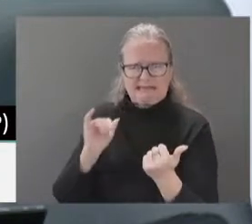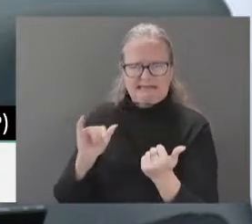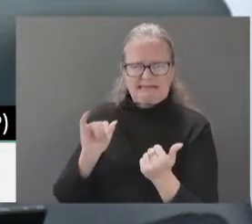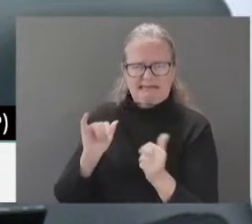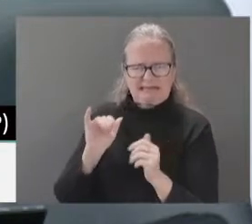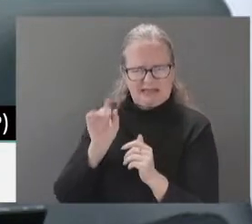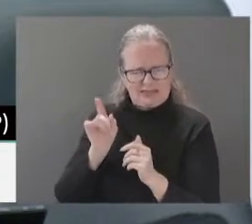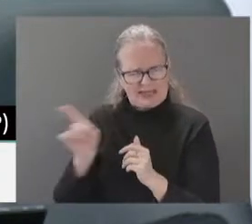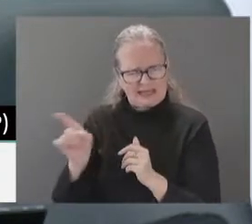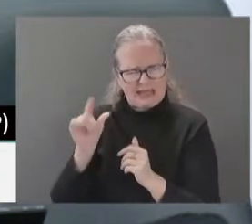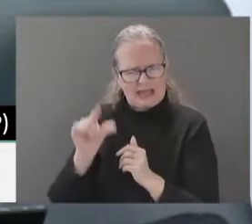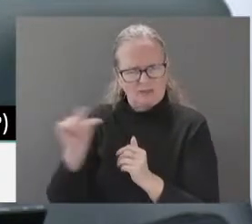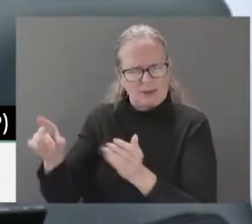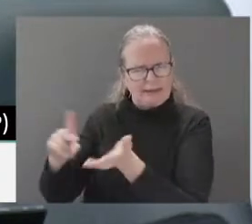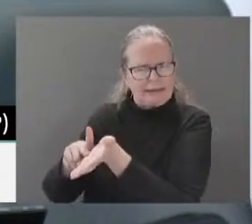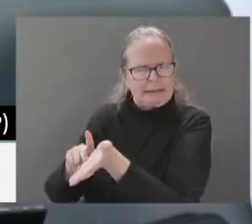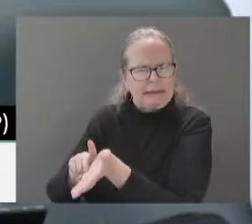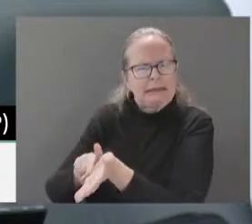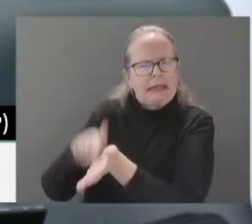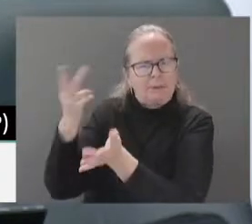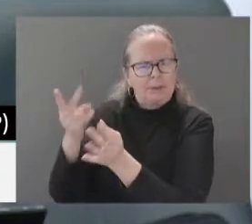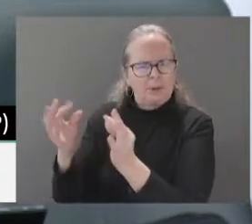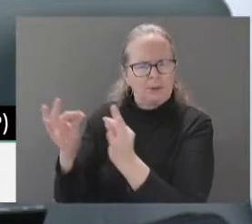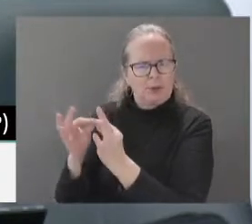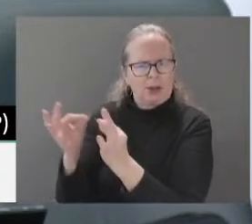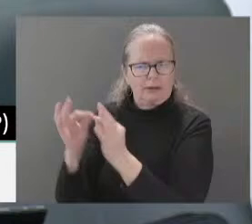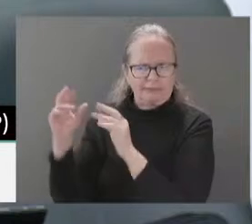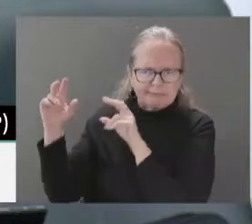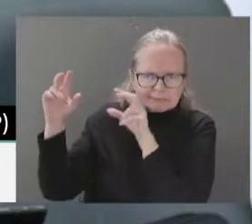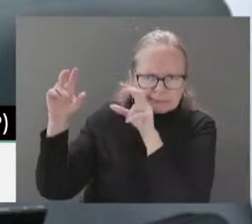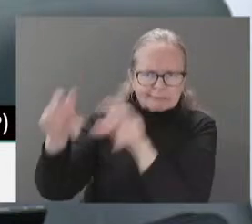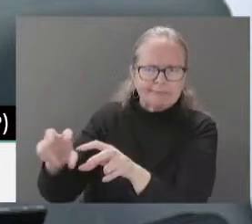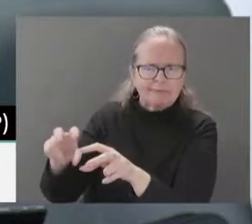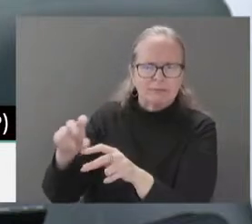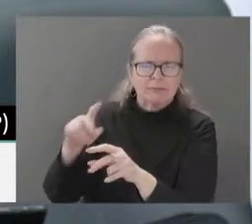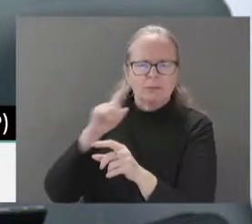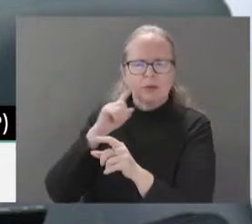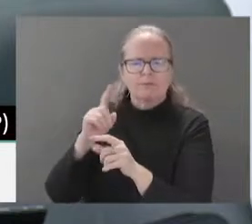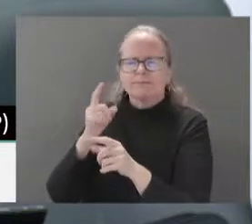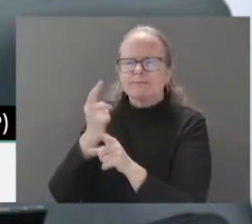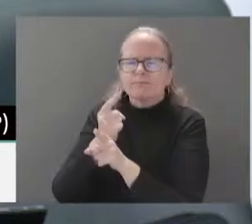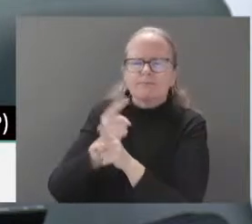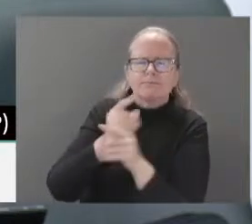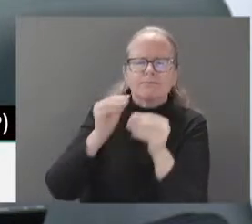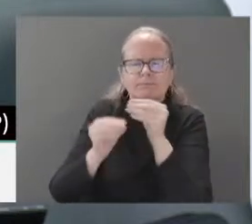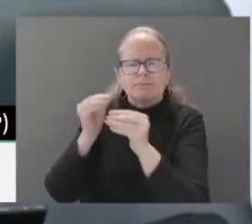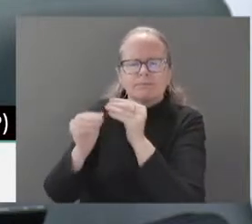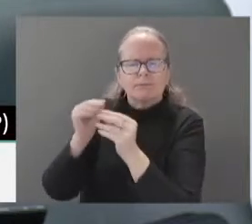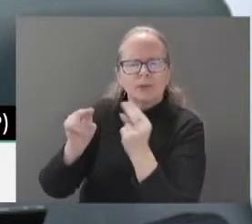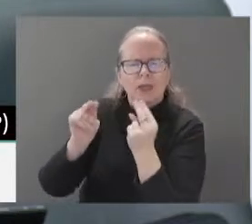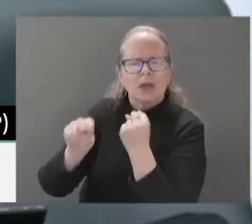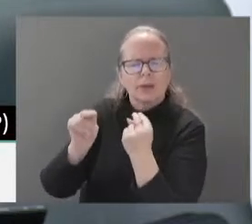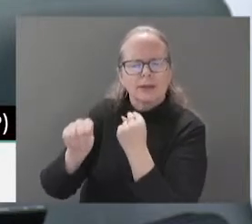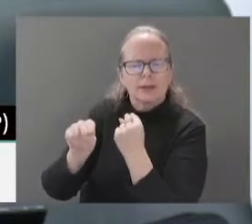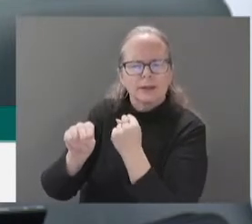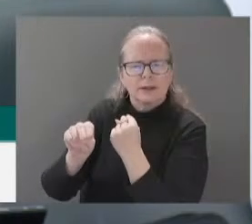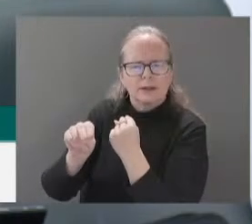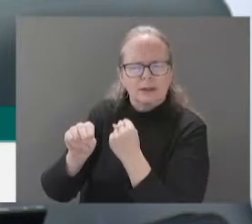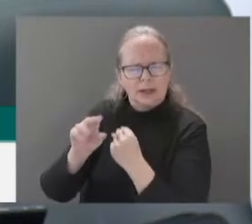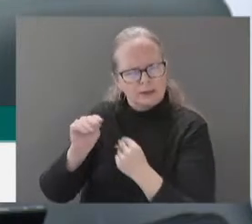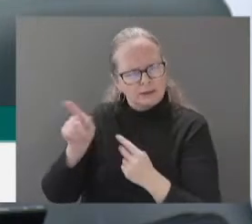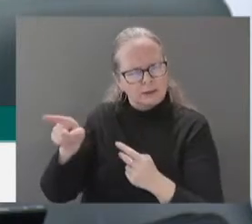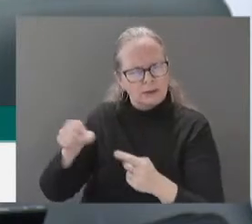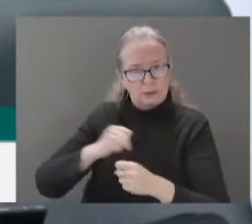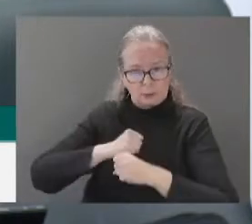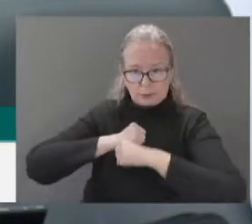Highway investment to properly maintain Alberta roads and given that the preservation cost for an average Kil met of highway is five times